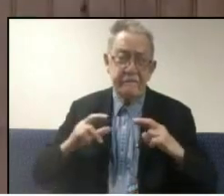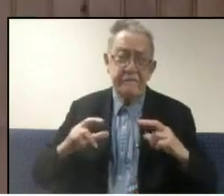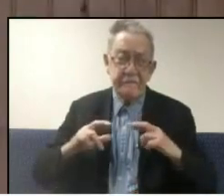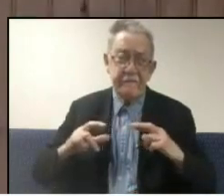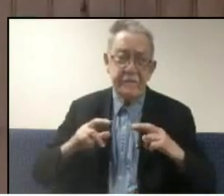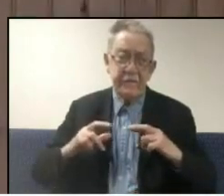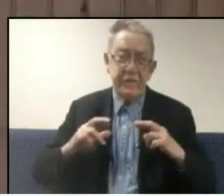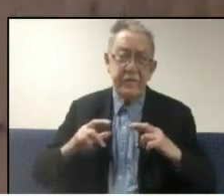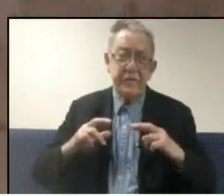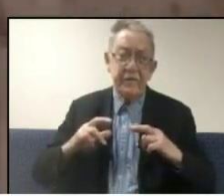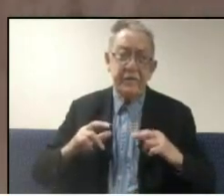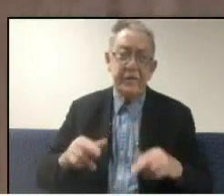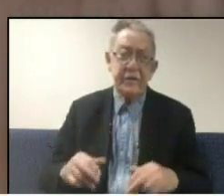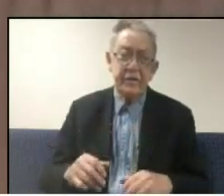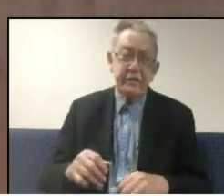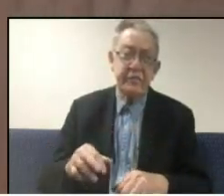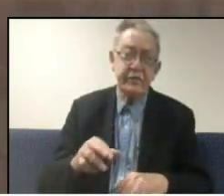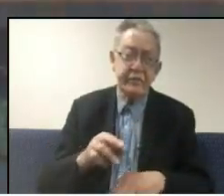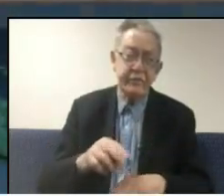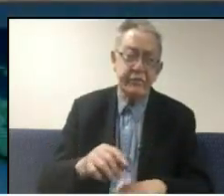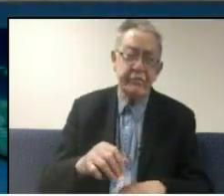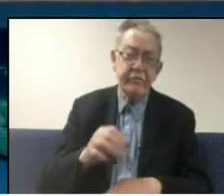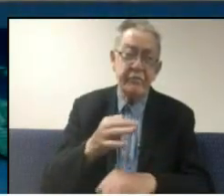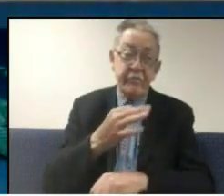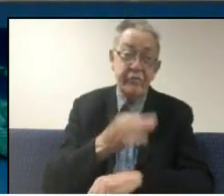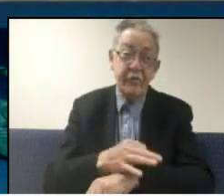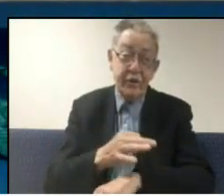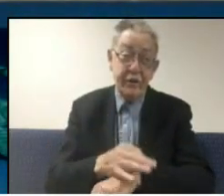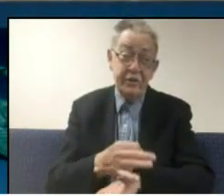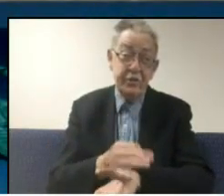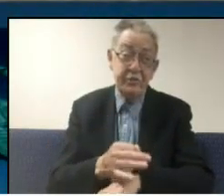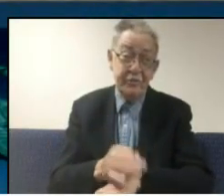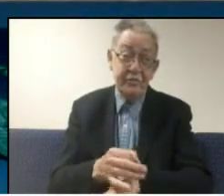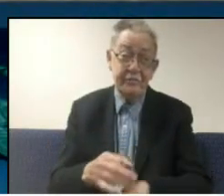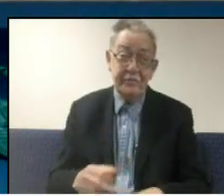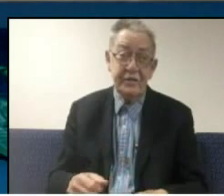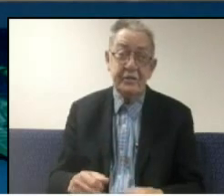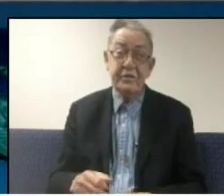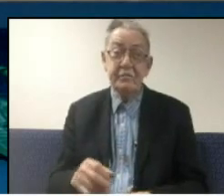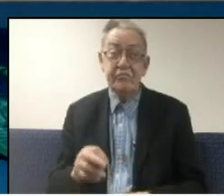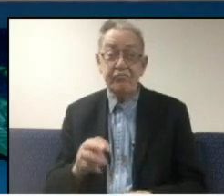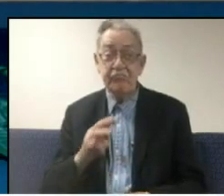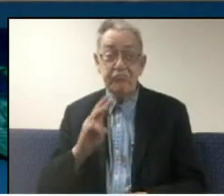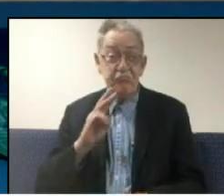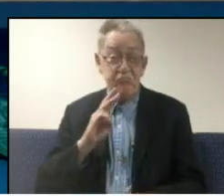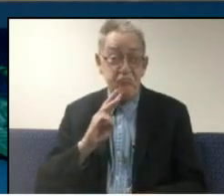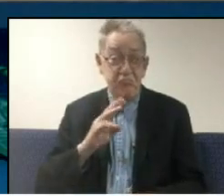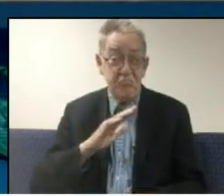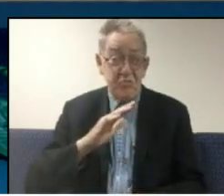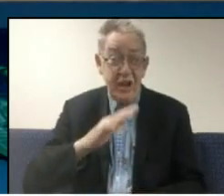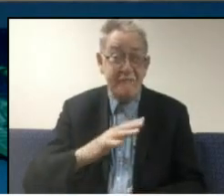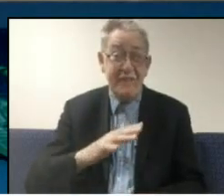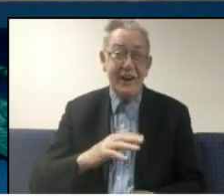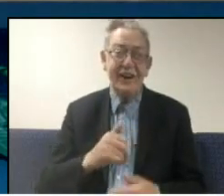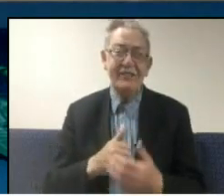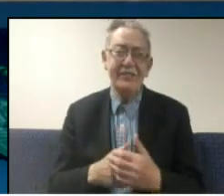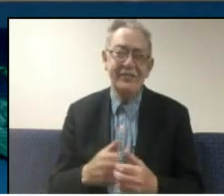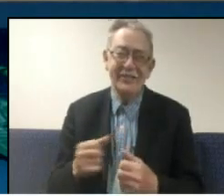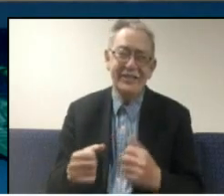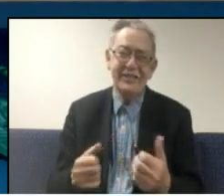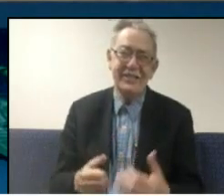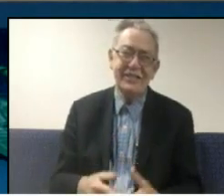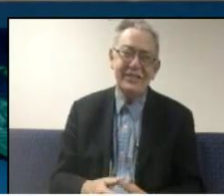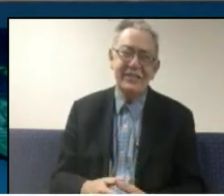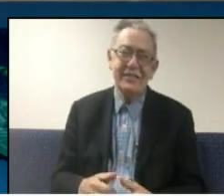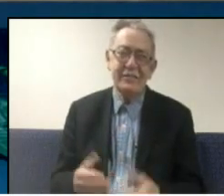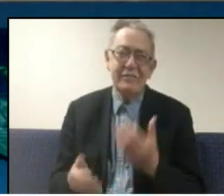whatever that age is, 65, I don't know, that's way beyond me, but it might be something like that. It may not